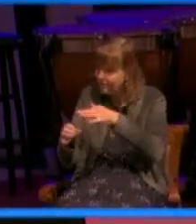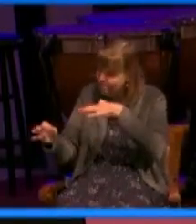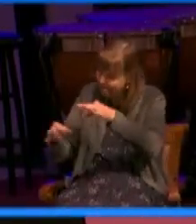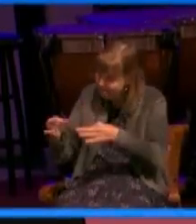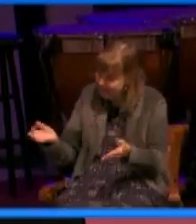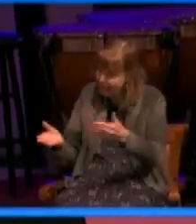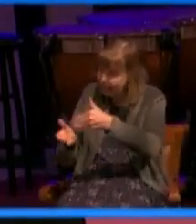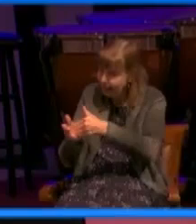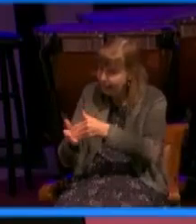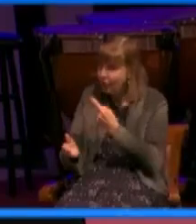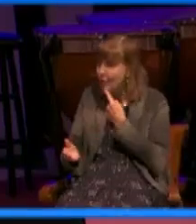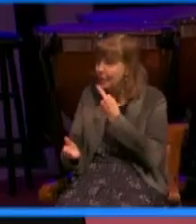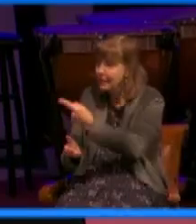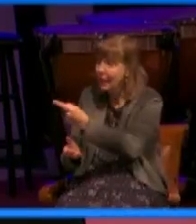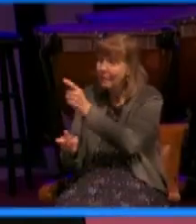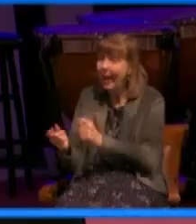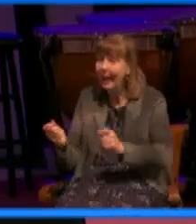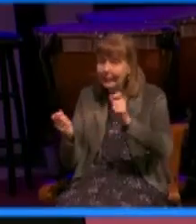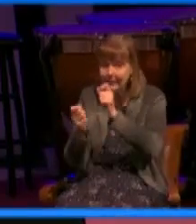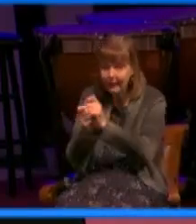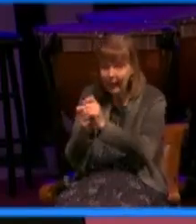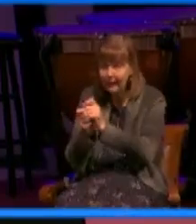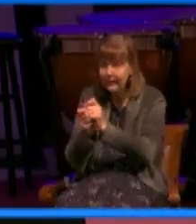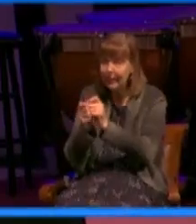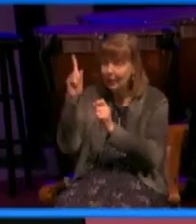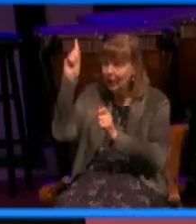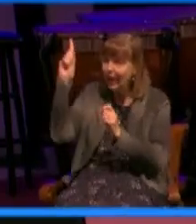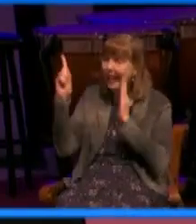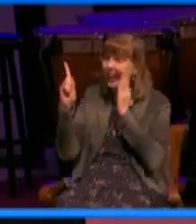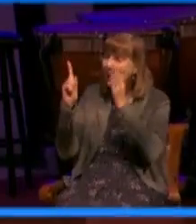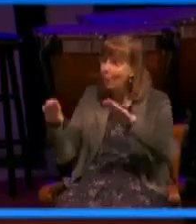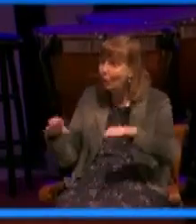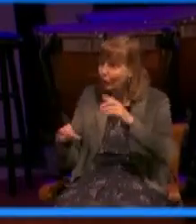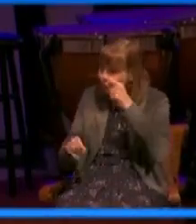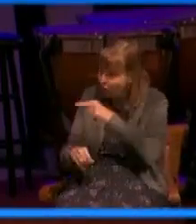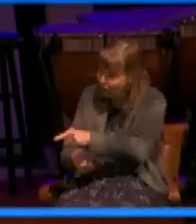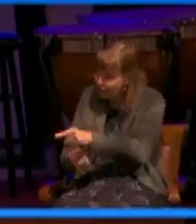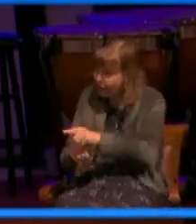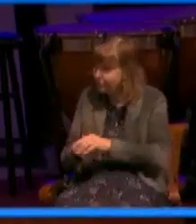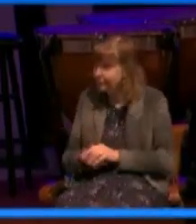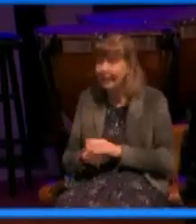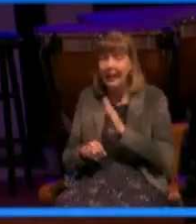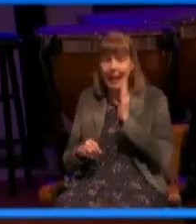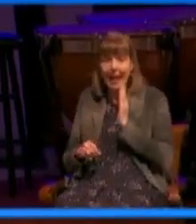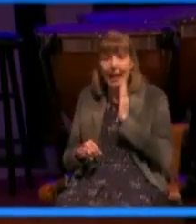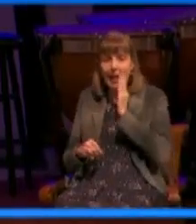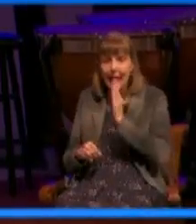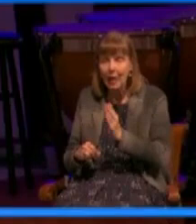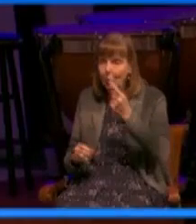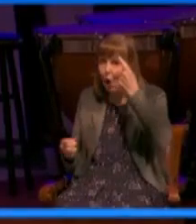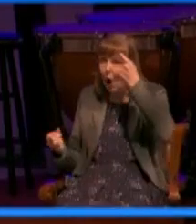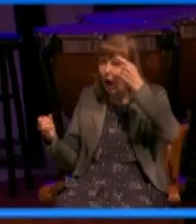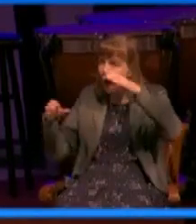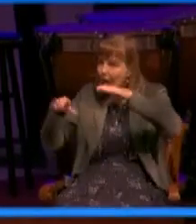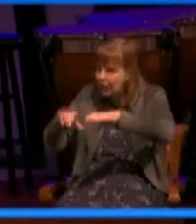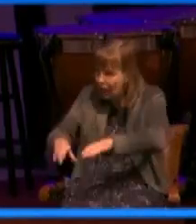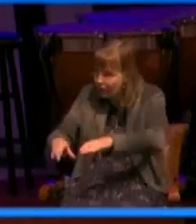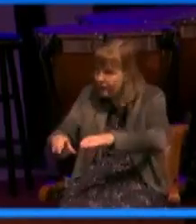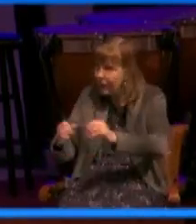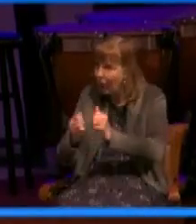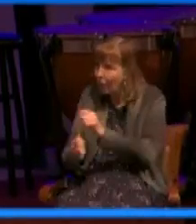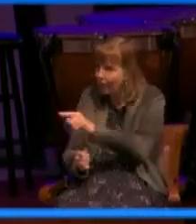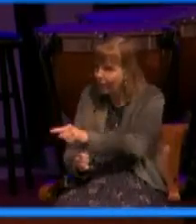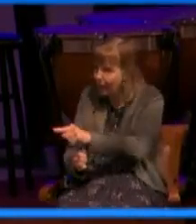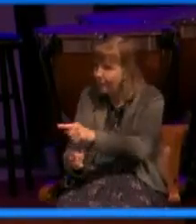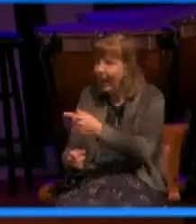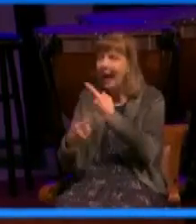Abram exactly what he's going to do for him. He's going to make a covenant with him. He's going to make a